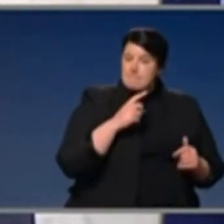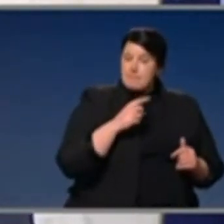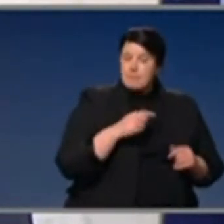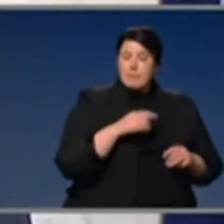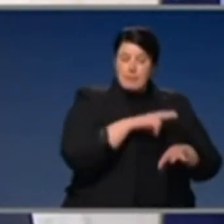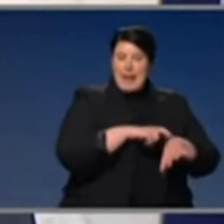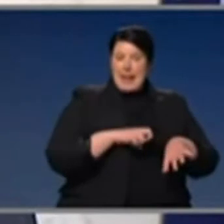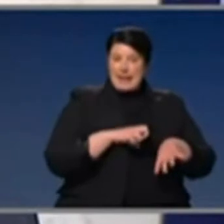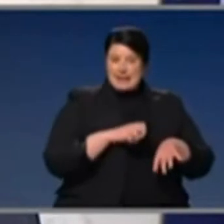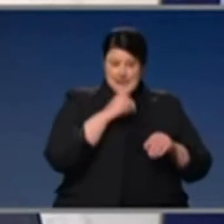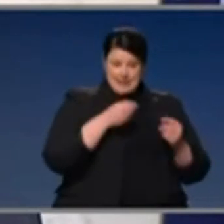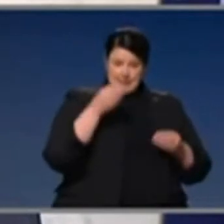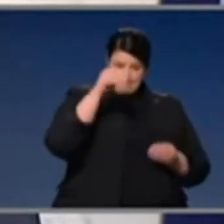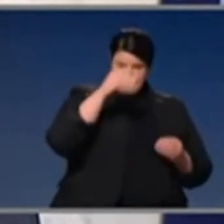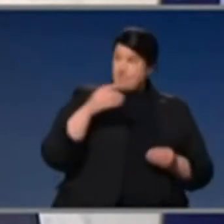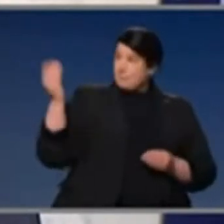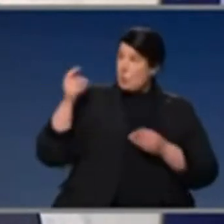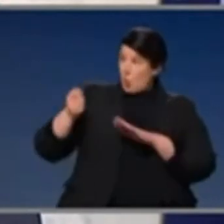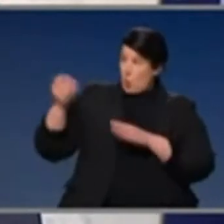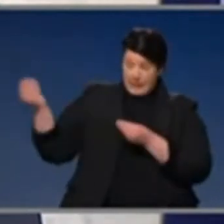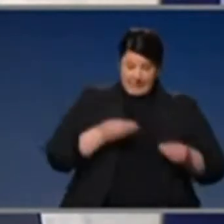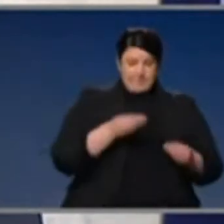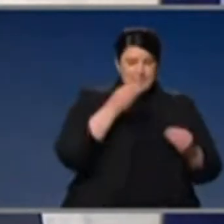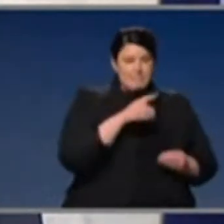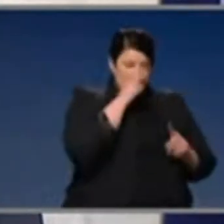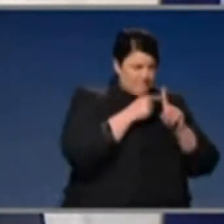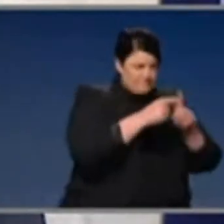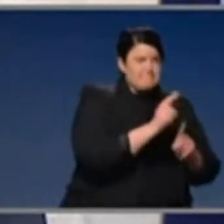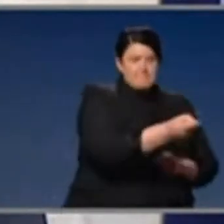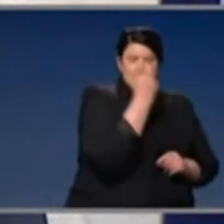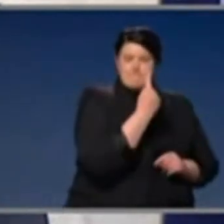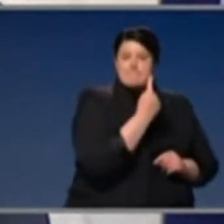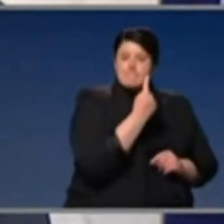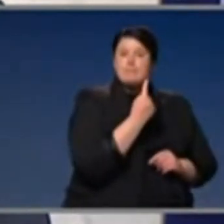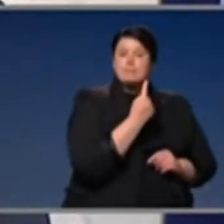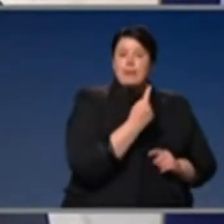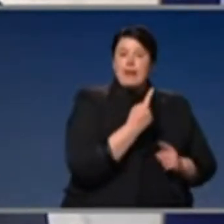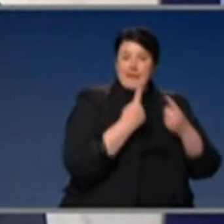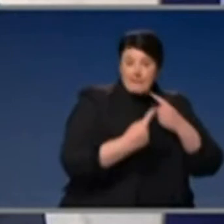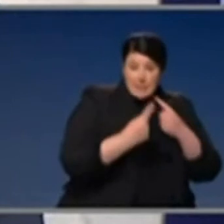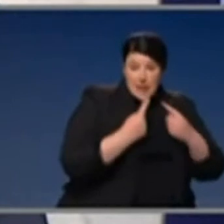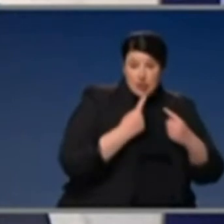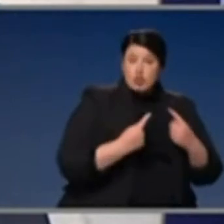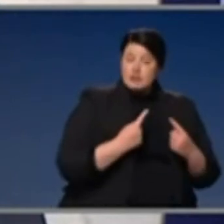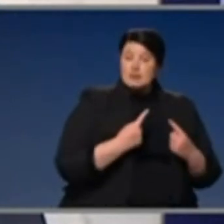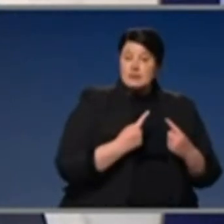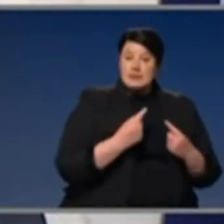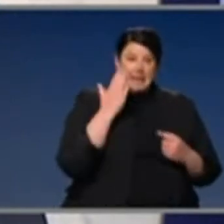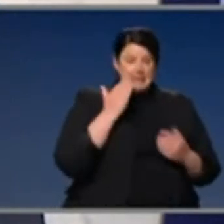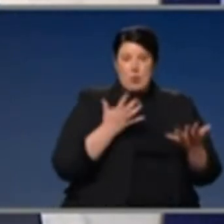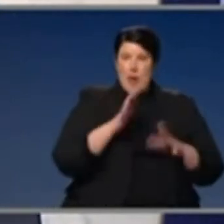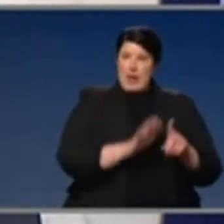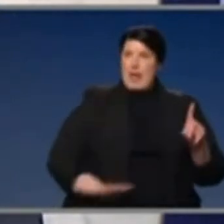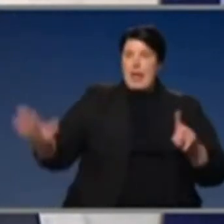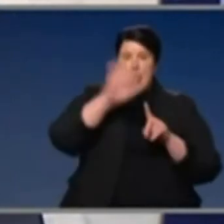the ACIC, with that warrant from a court, would be able to target that pedophile network regardless of where they are in the